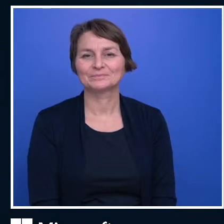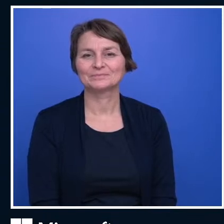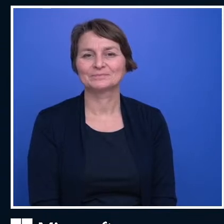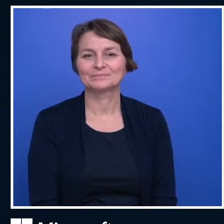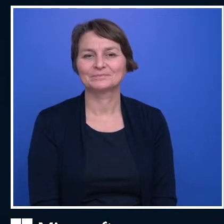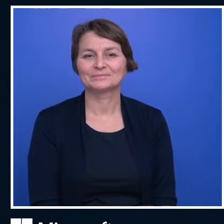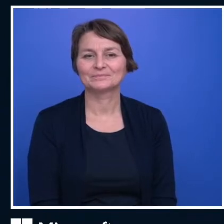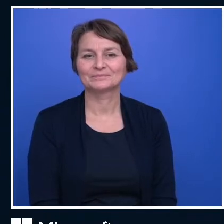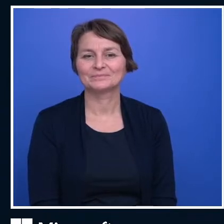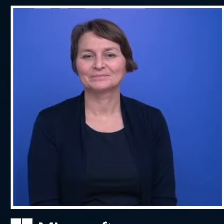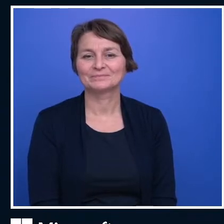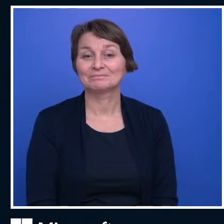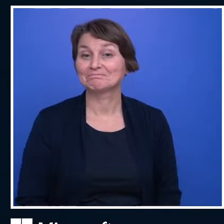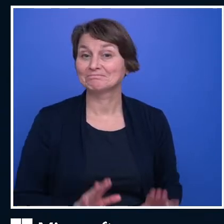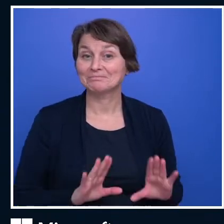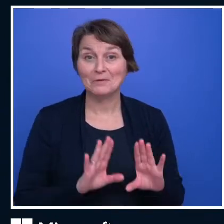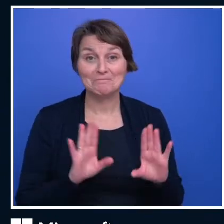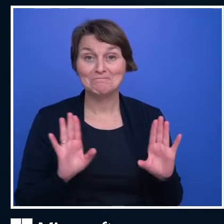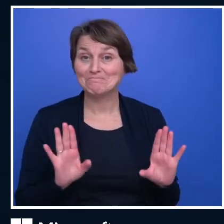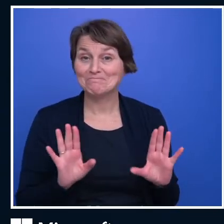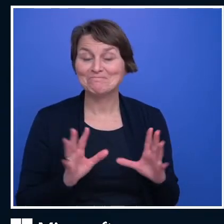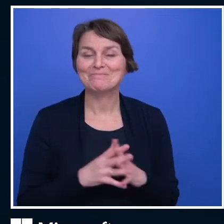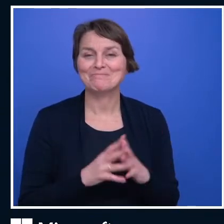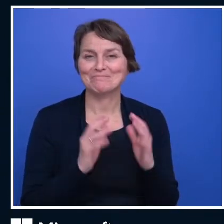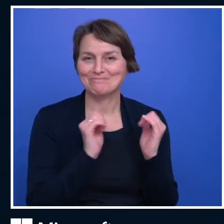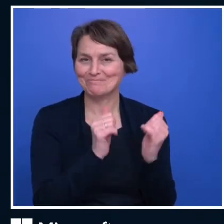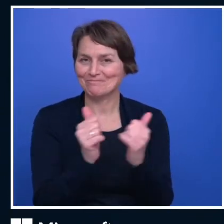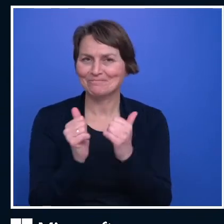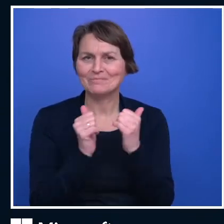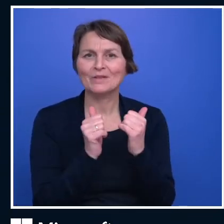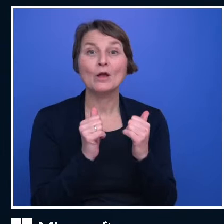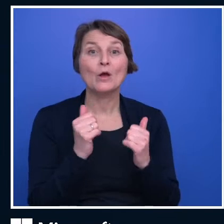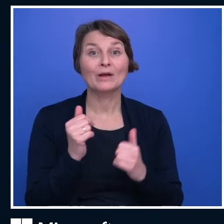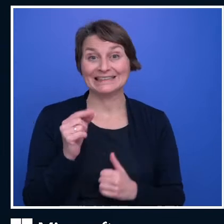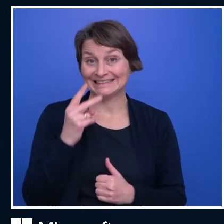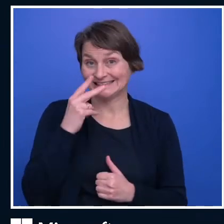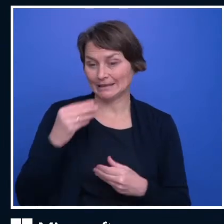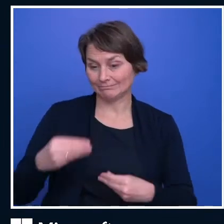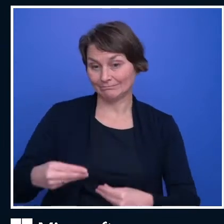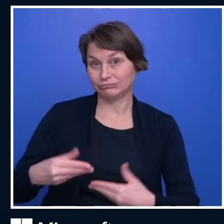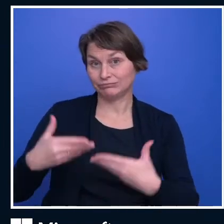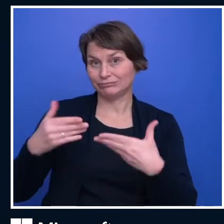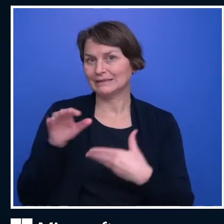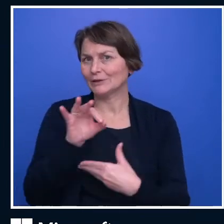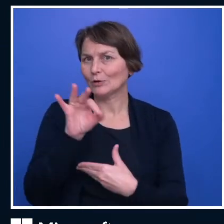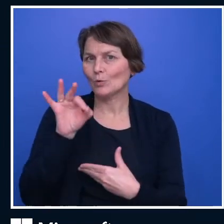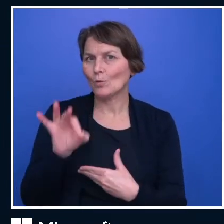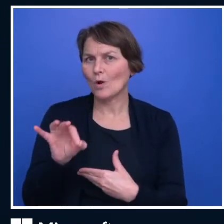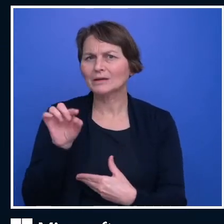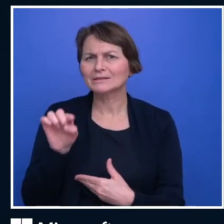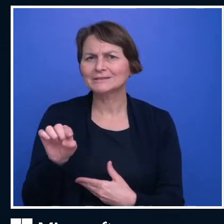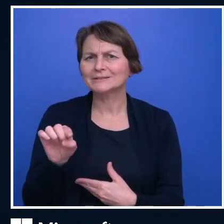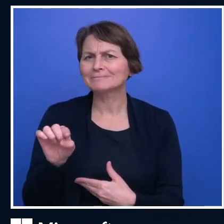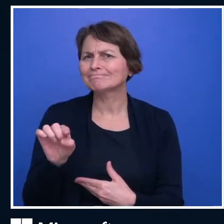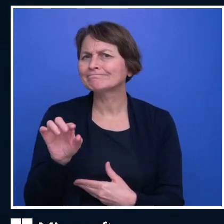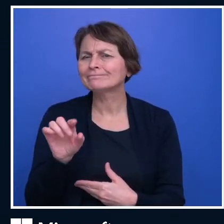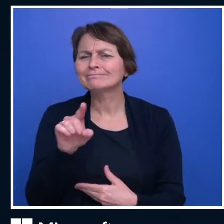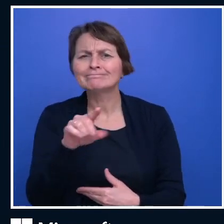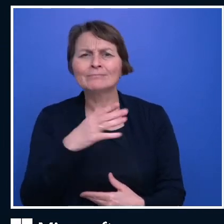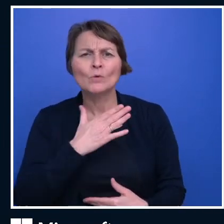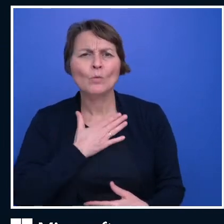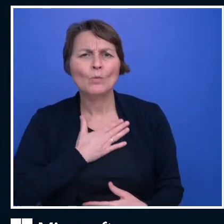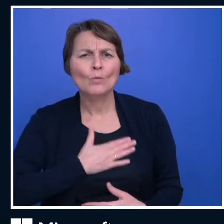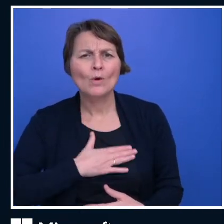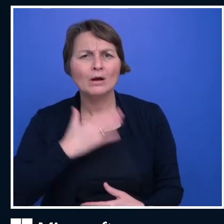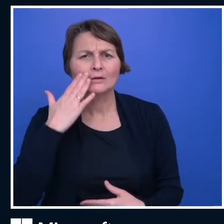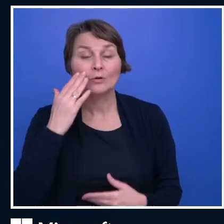Super. Okay. We did get one question from Amy Boyd. She wants to know how all of the